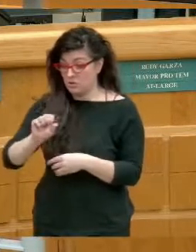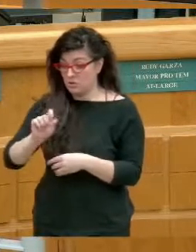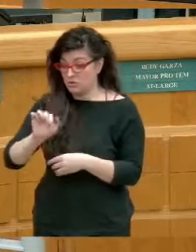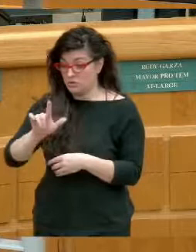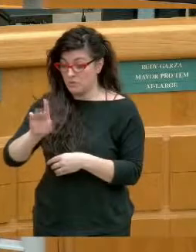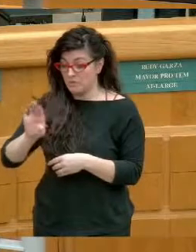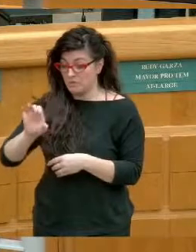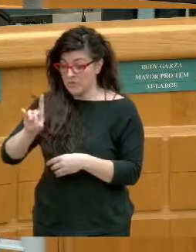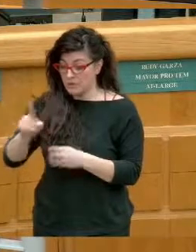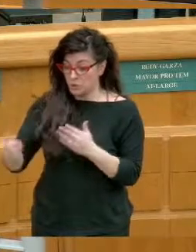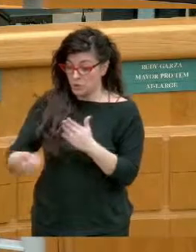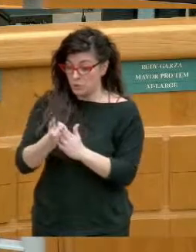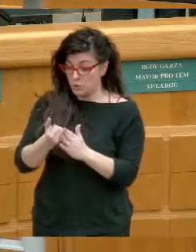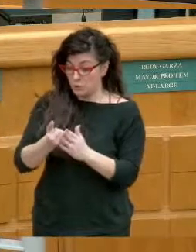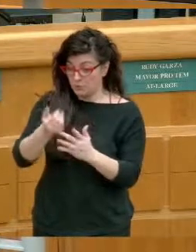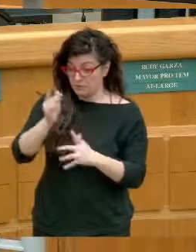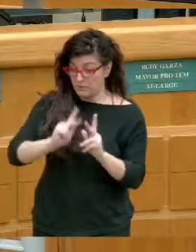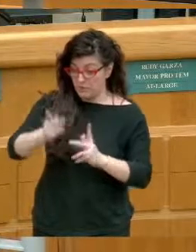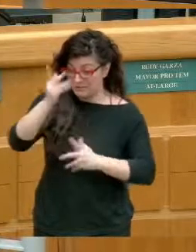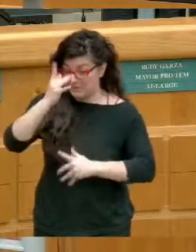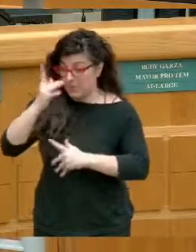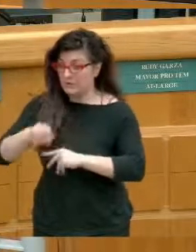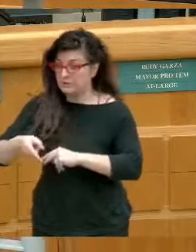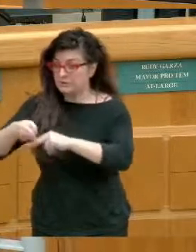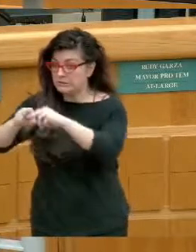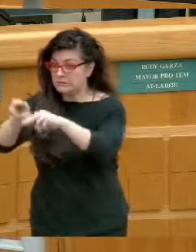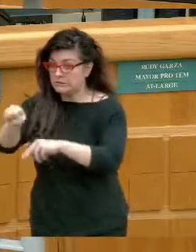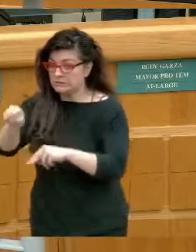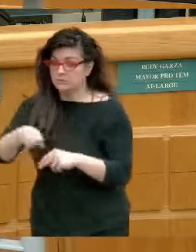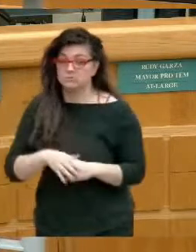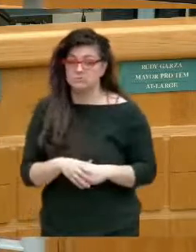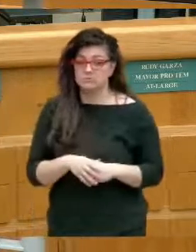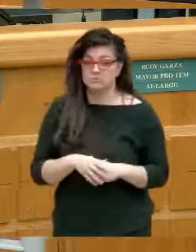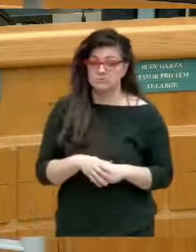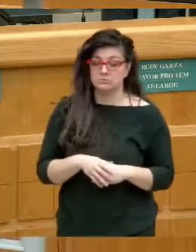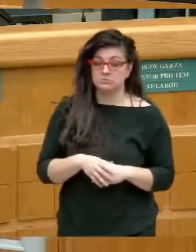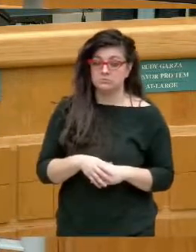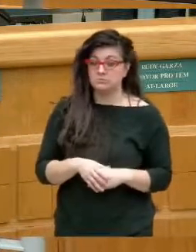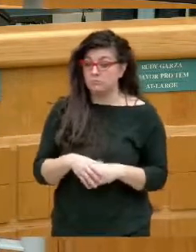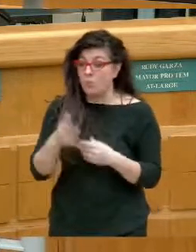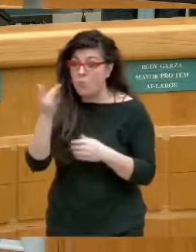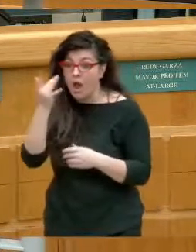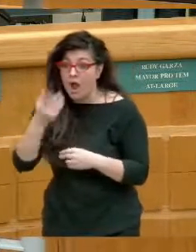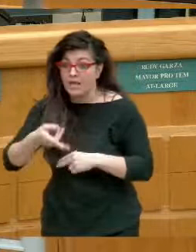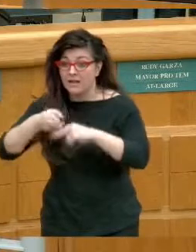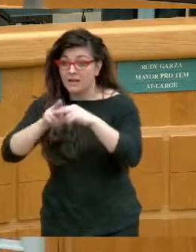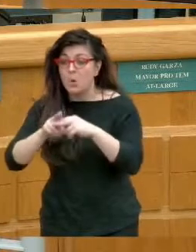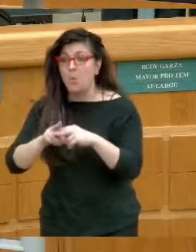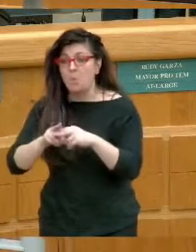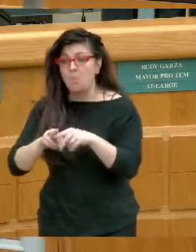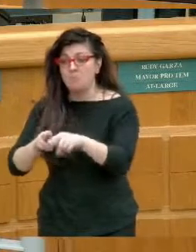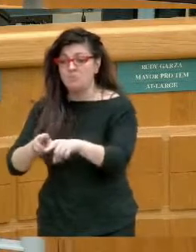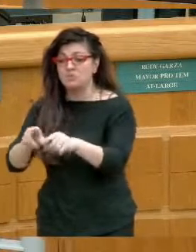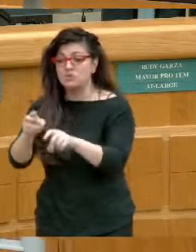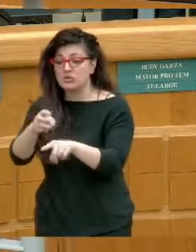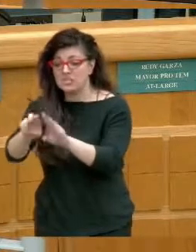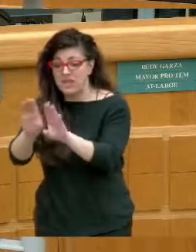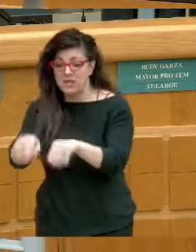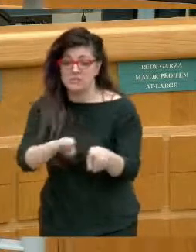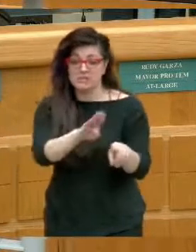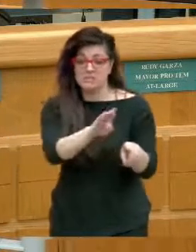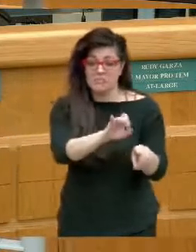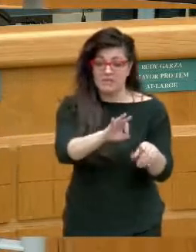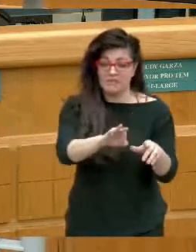this. The outbreaks, the localized outbreaks, are responsible for at least the high case numbers that